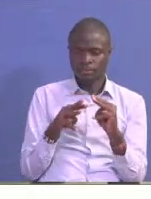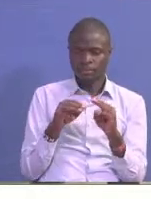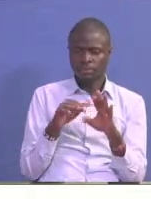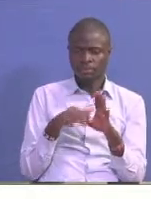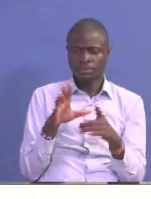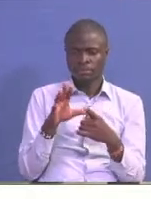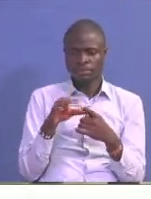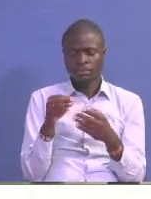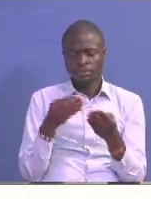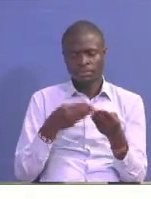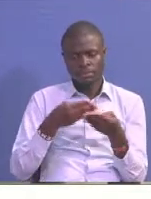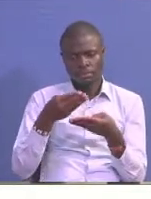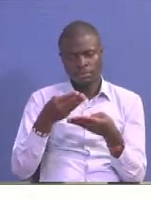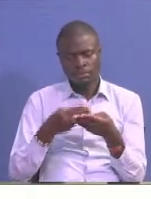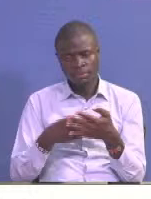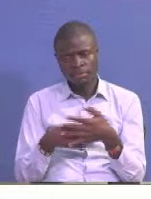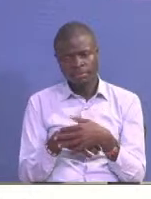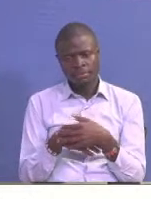business.